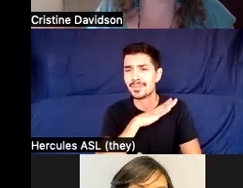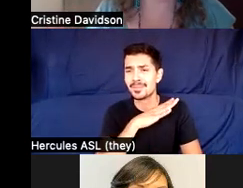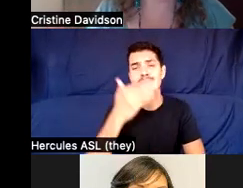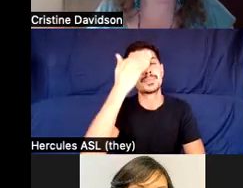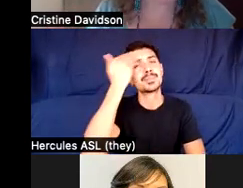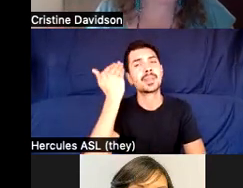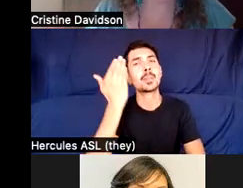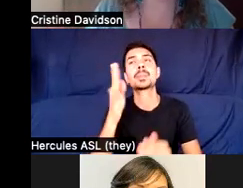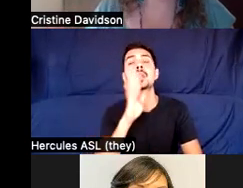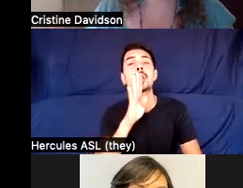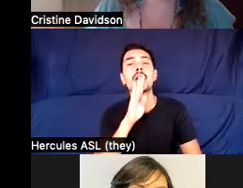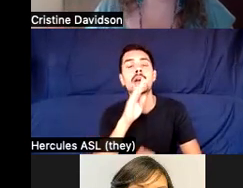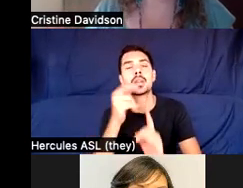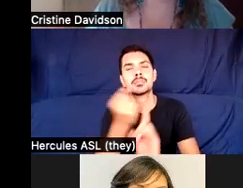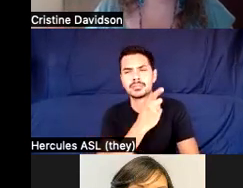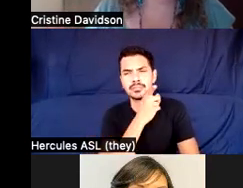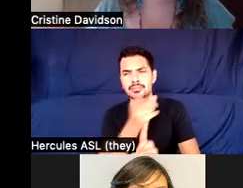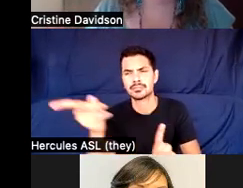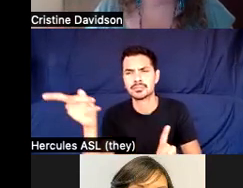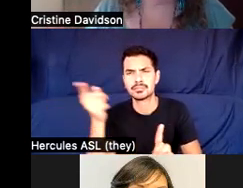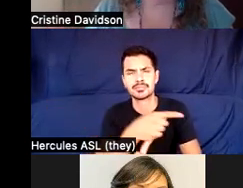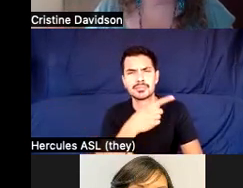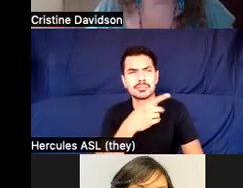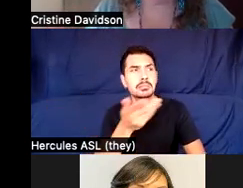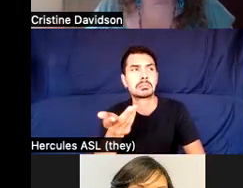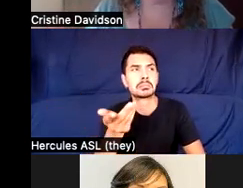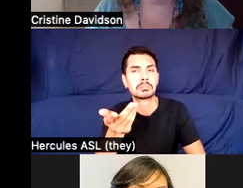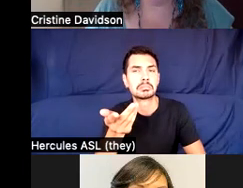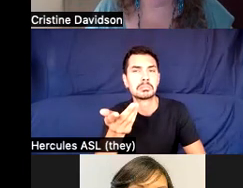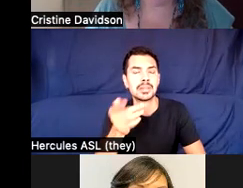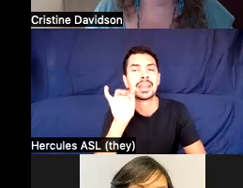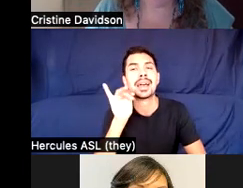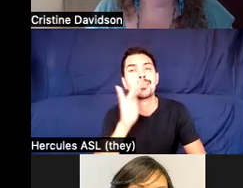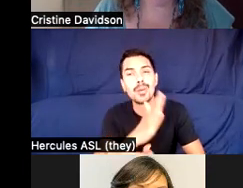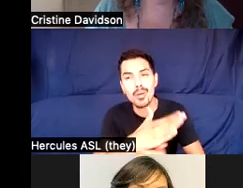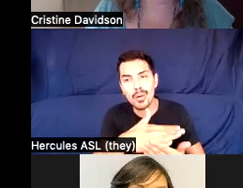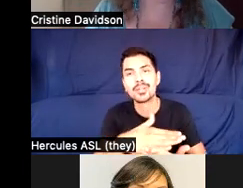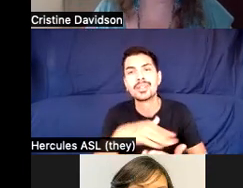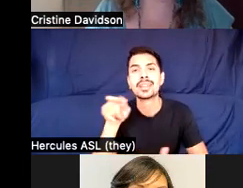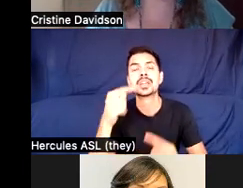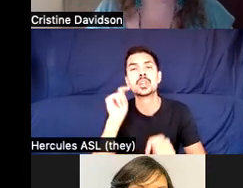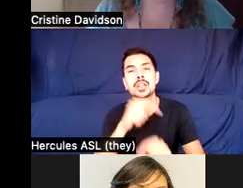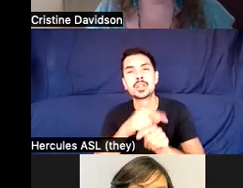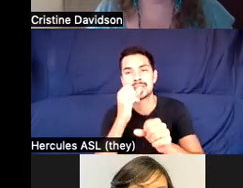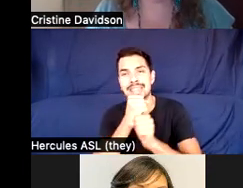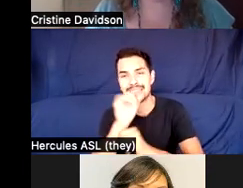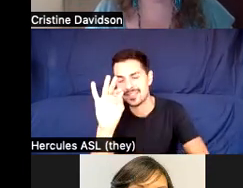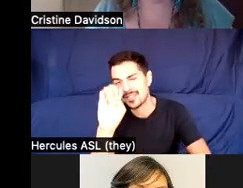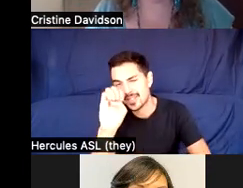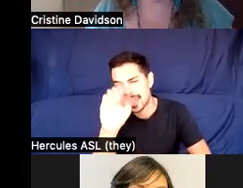to the sexual assault, right? Like part of this is that they're trying to get a feel for how this is going to